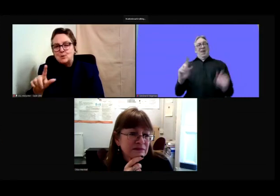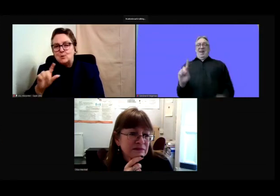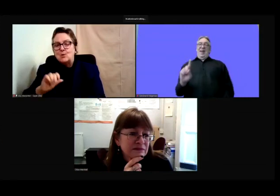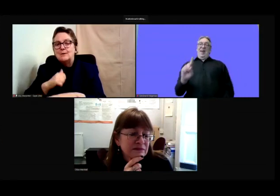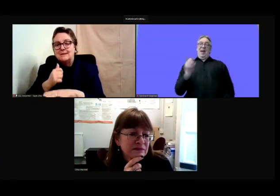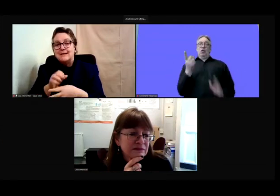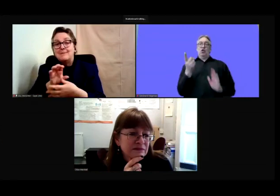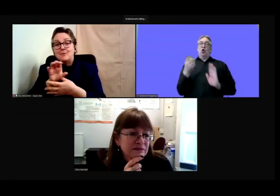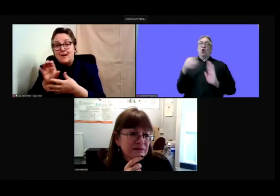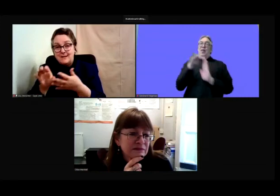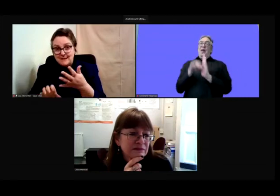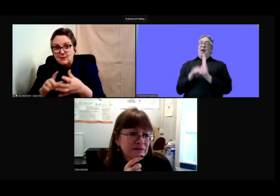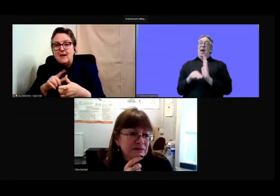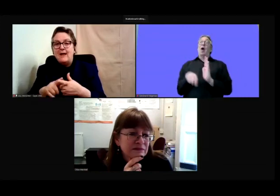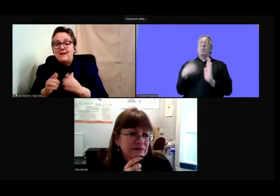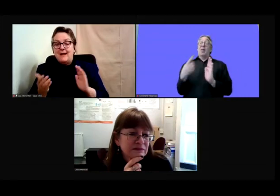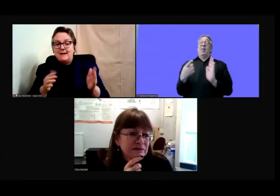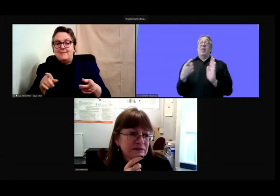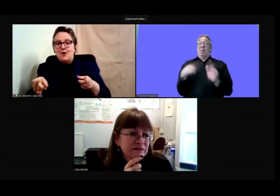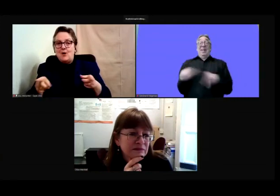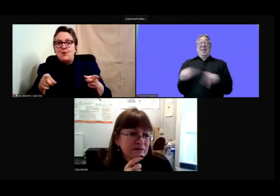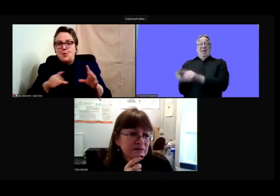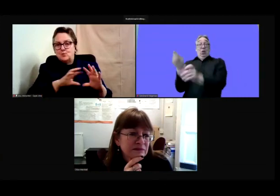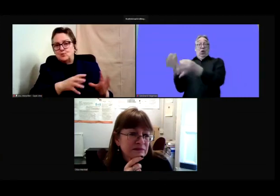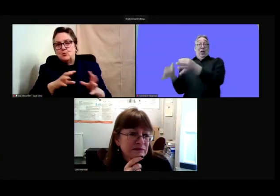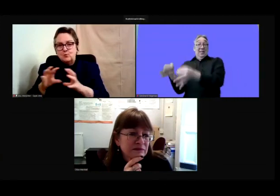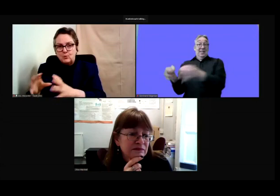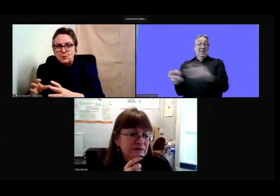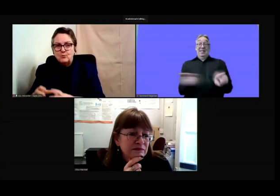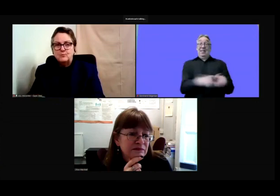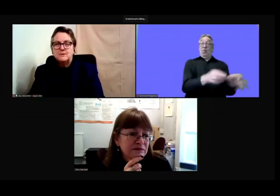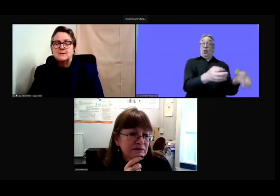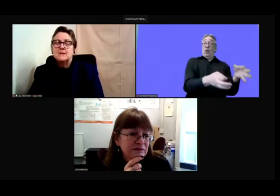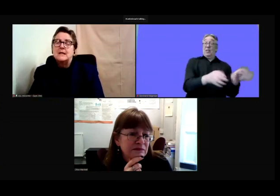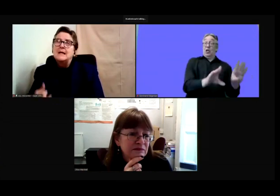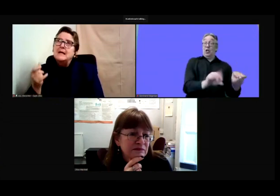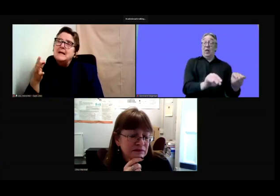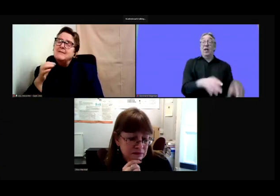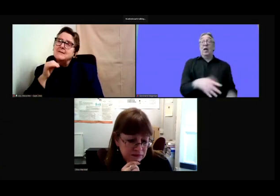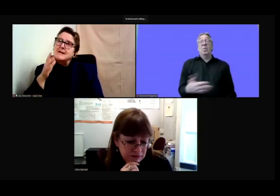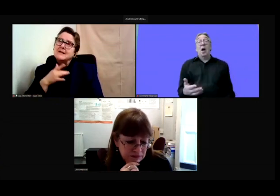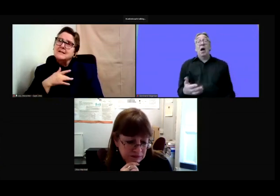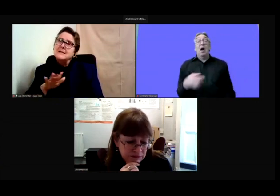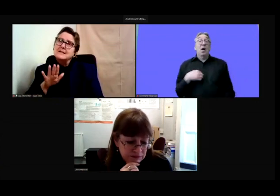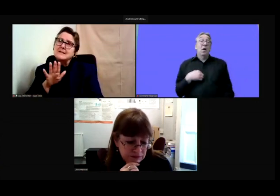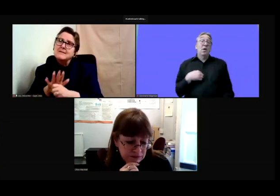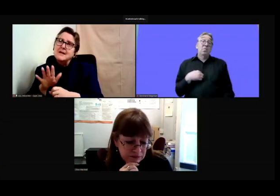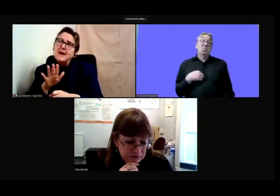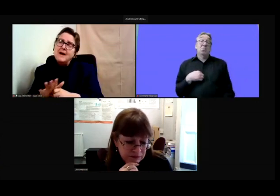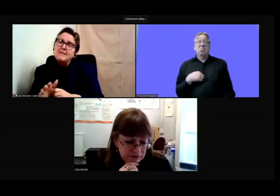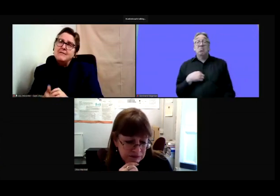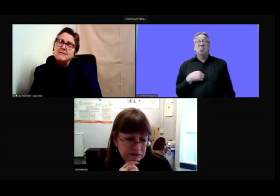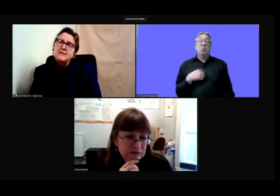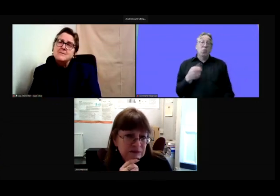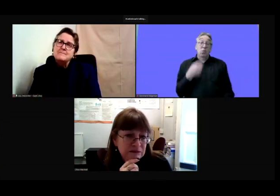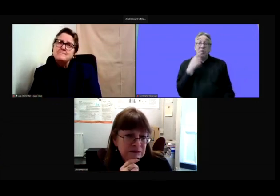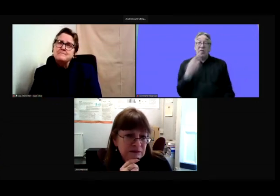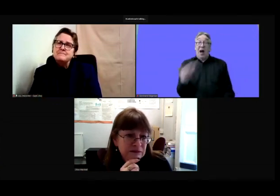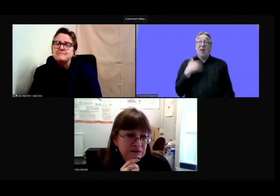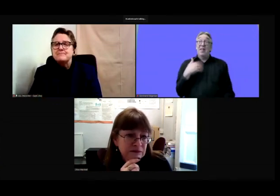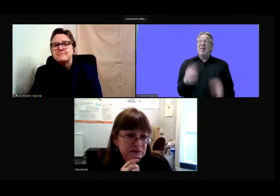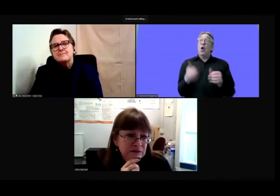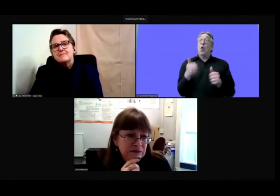compare them. Whether it's not sensitive enough, I would say that it's a